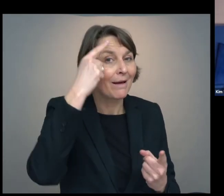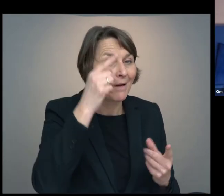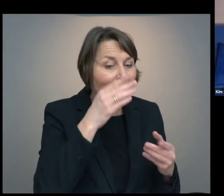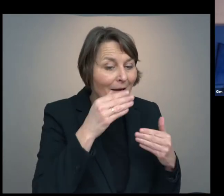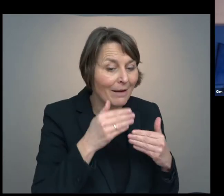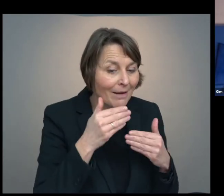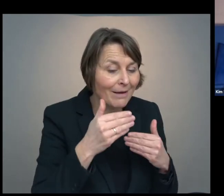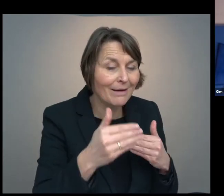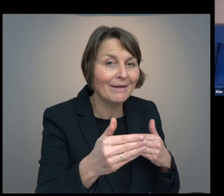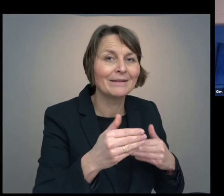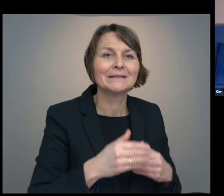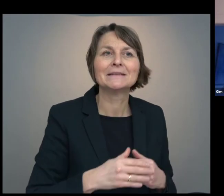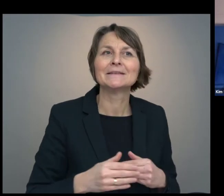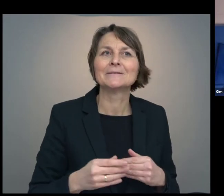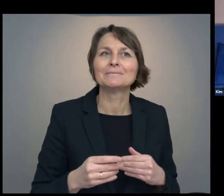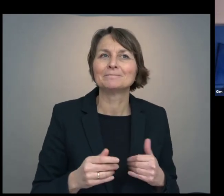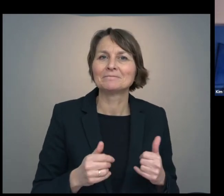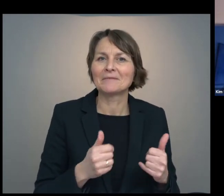actually having